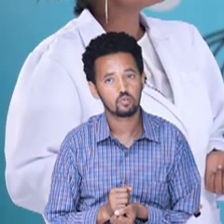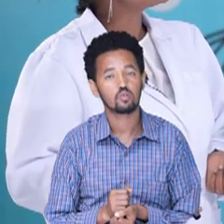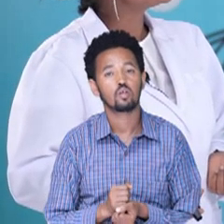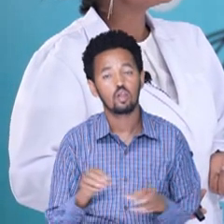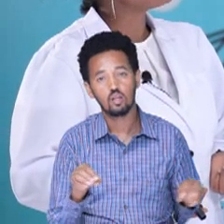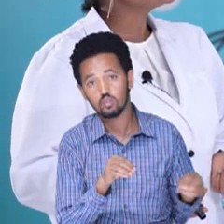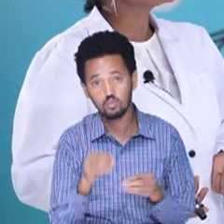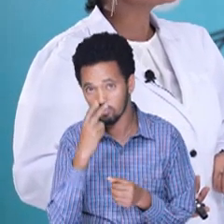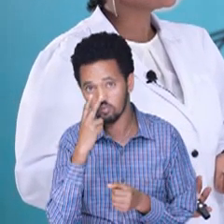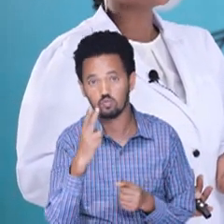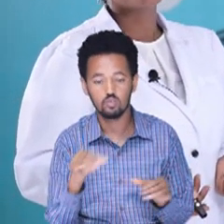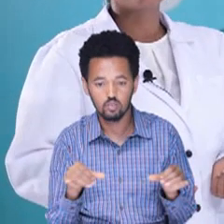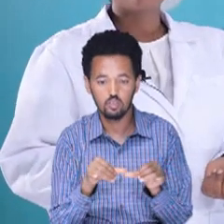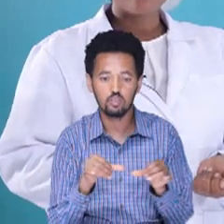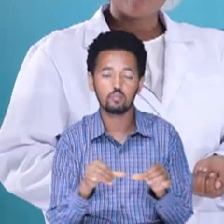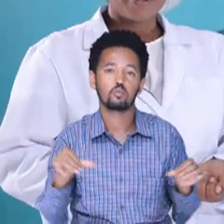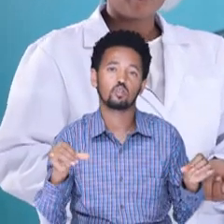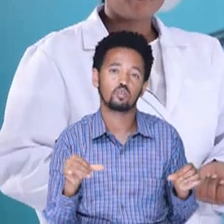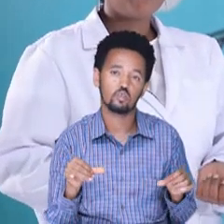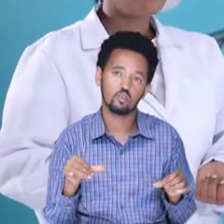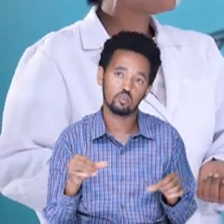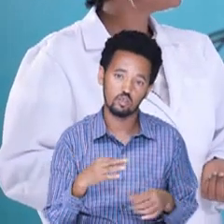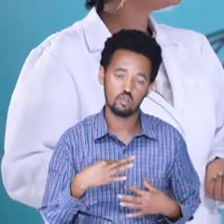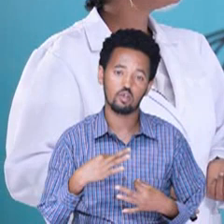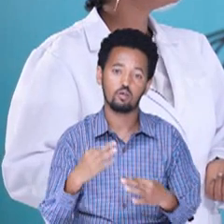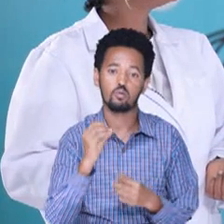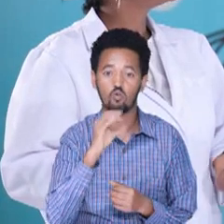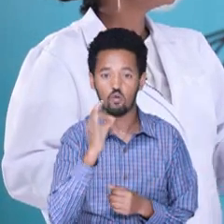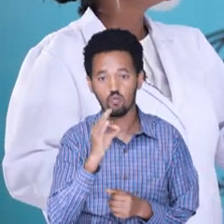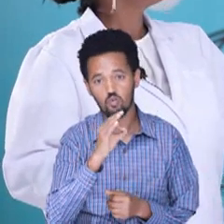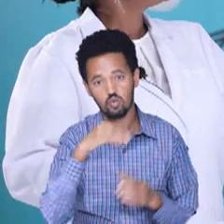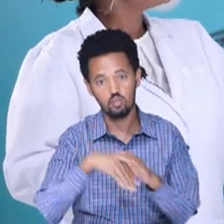Let us move to the major soil type of Africa.